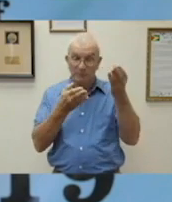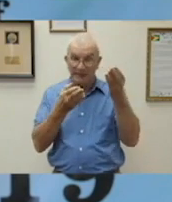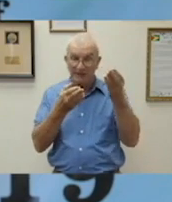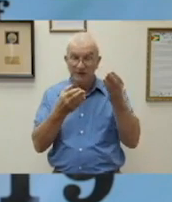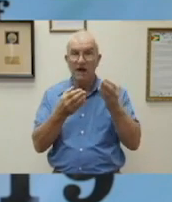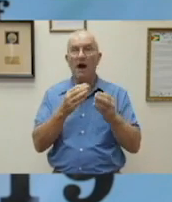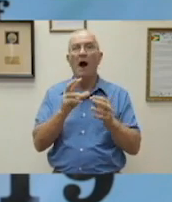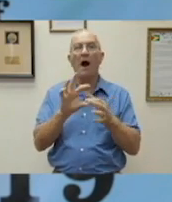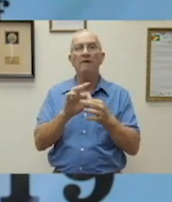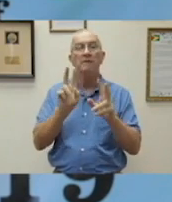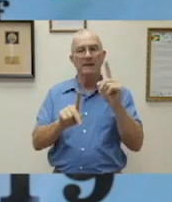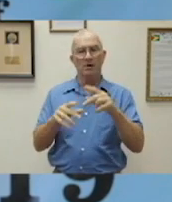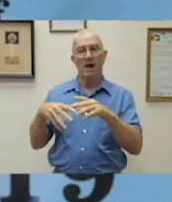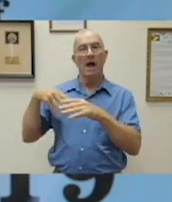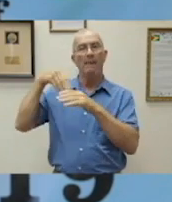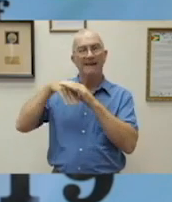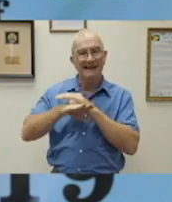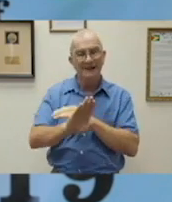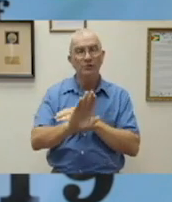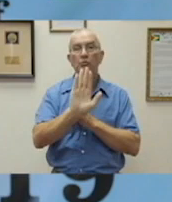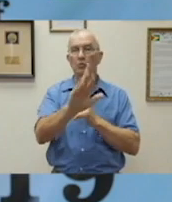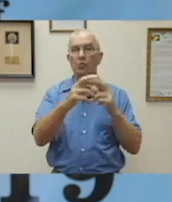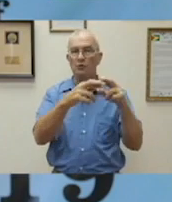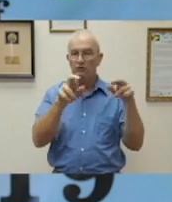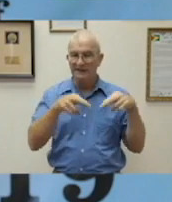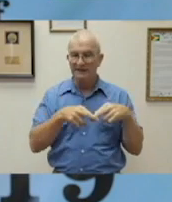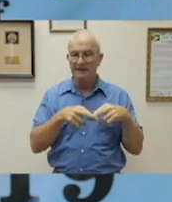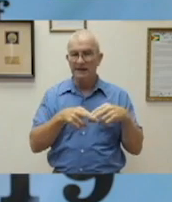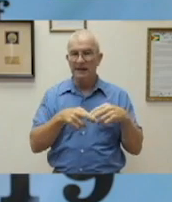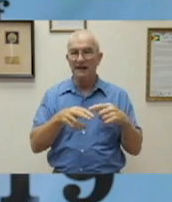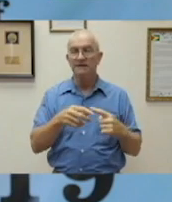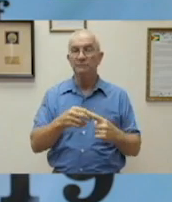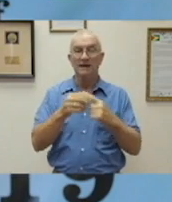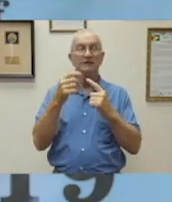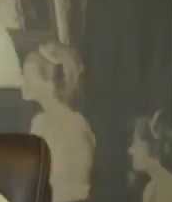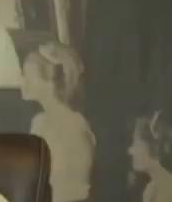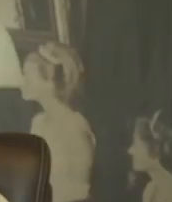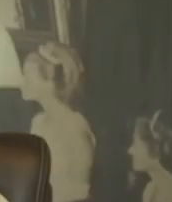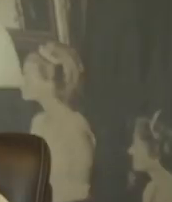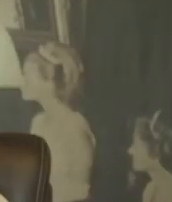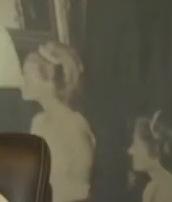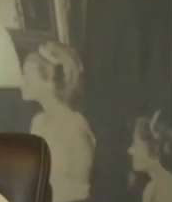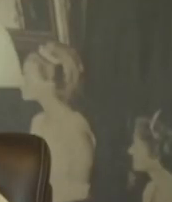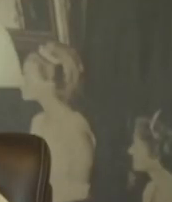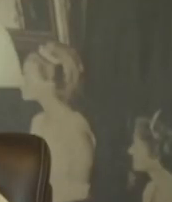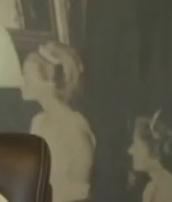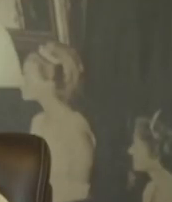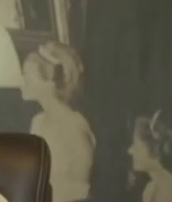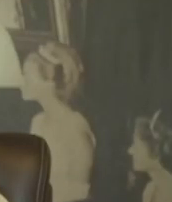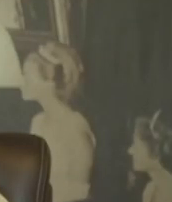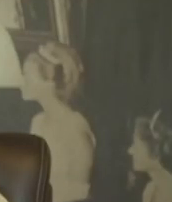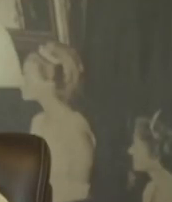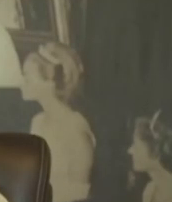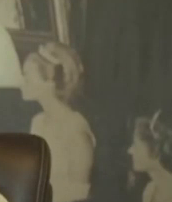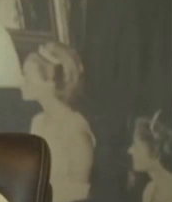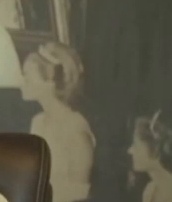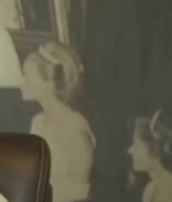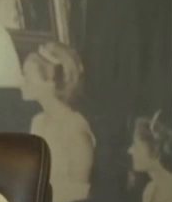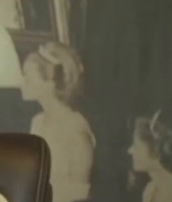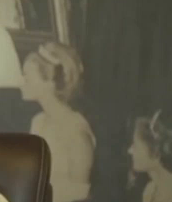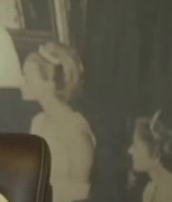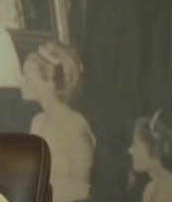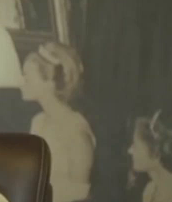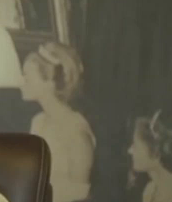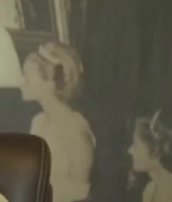non-nationals entering your region, especially now that the borders are closed. Meanwhile, just today, Caretaker President